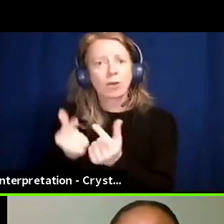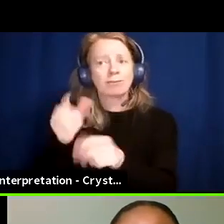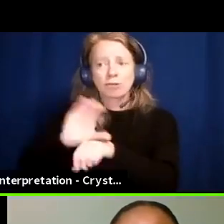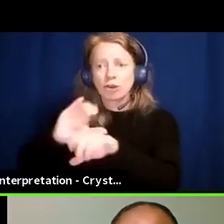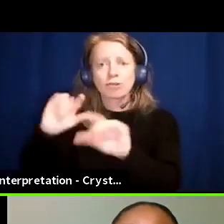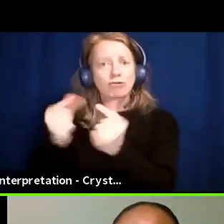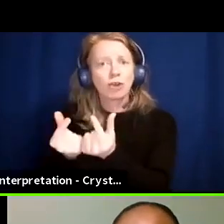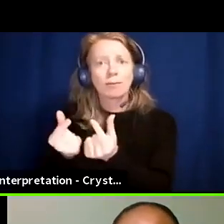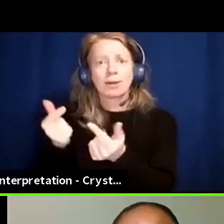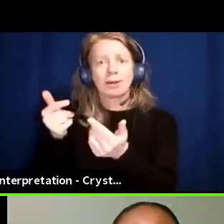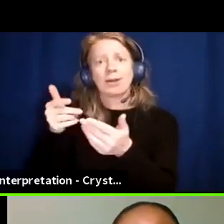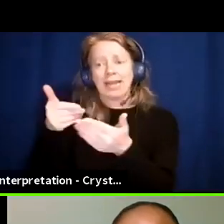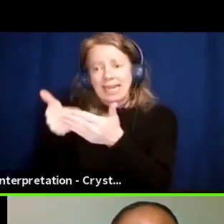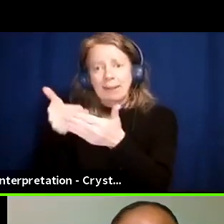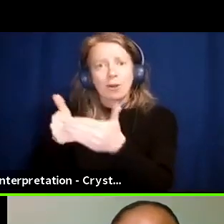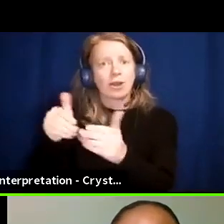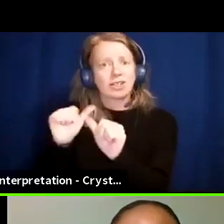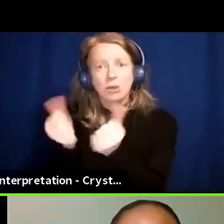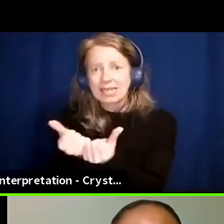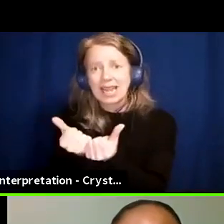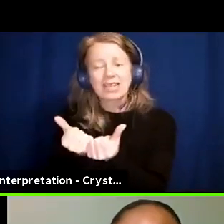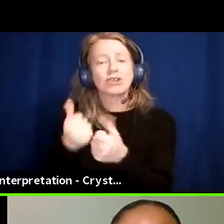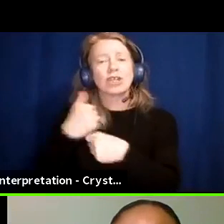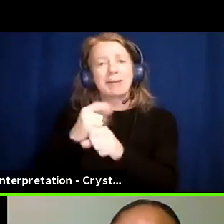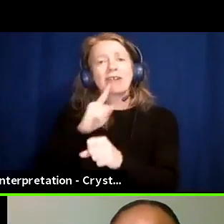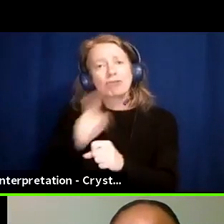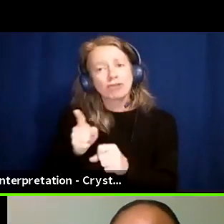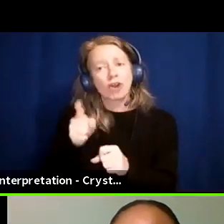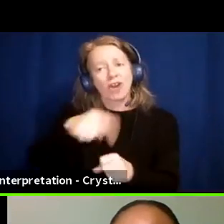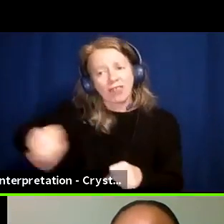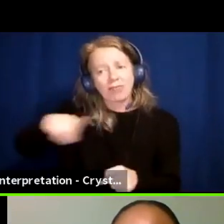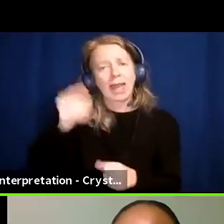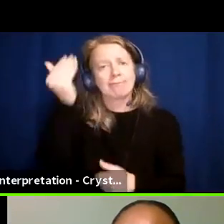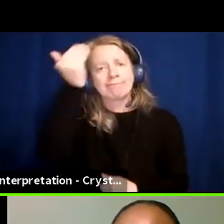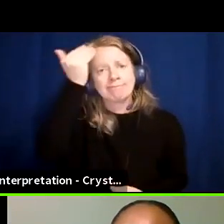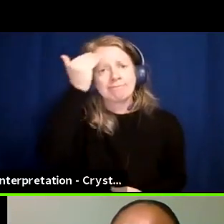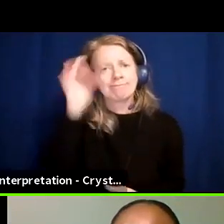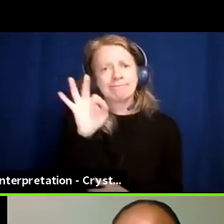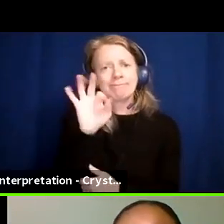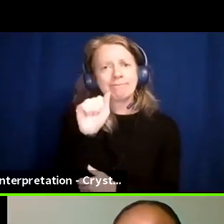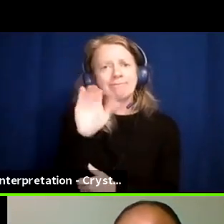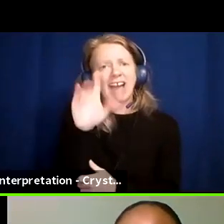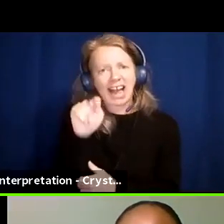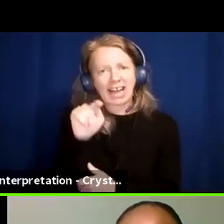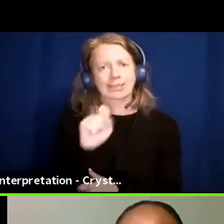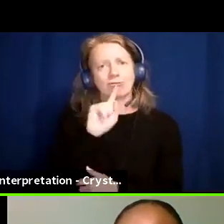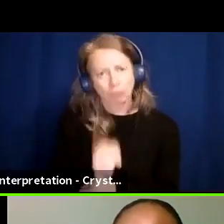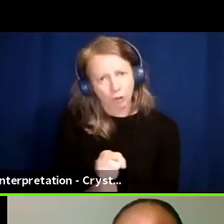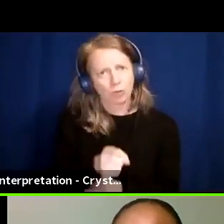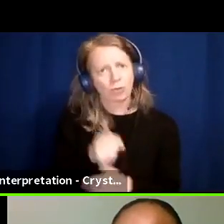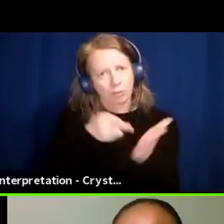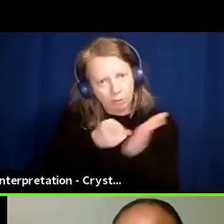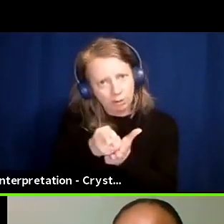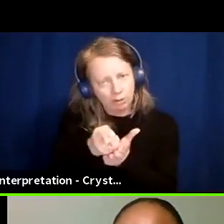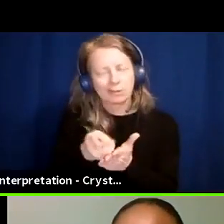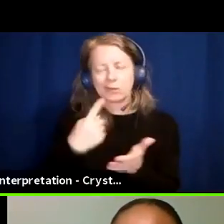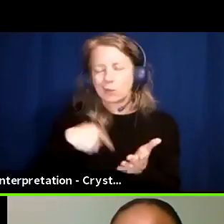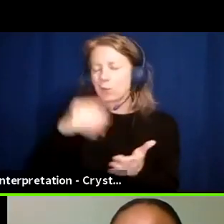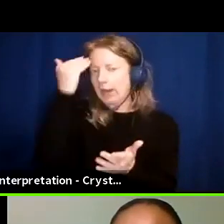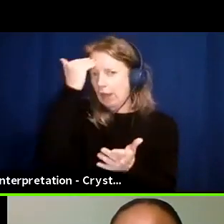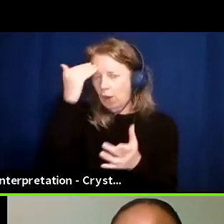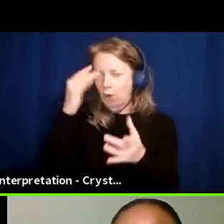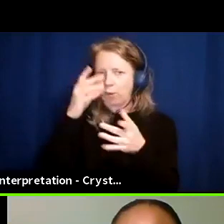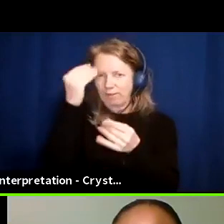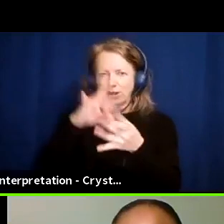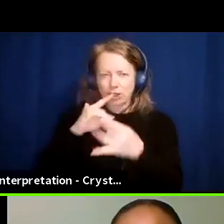facts. We know that the COVID-19 vaccine has lots of confusing information. One